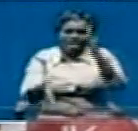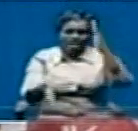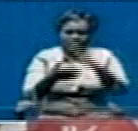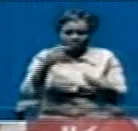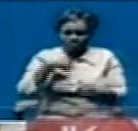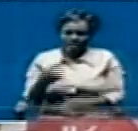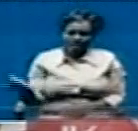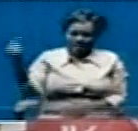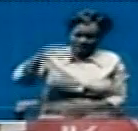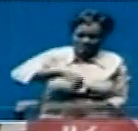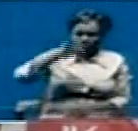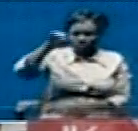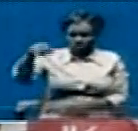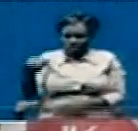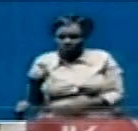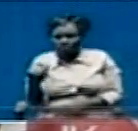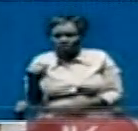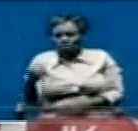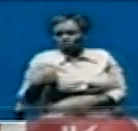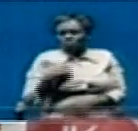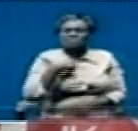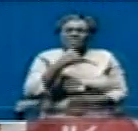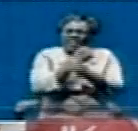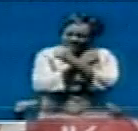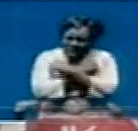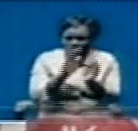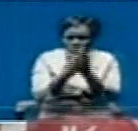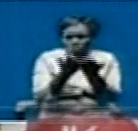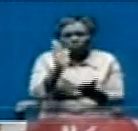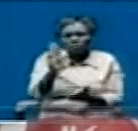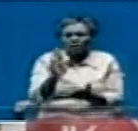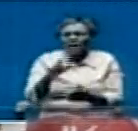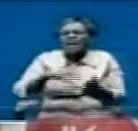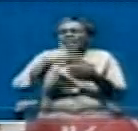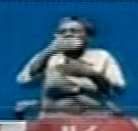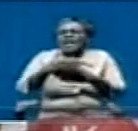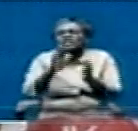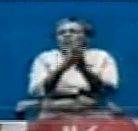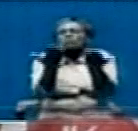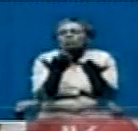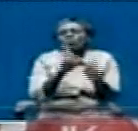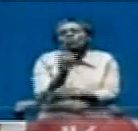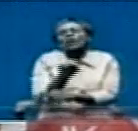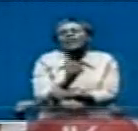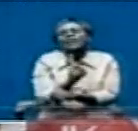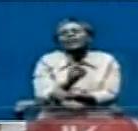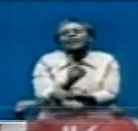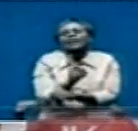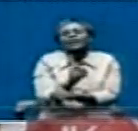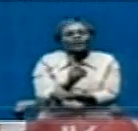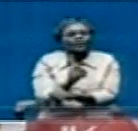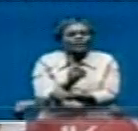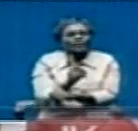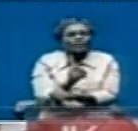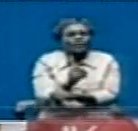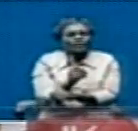meet you, Jeff. You wrote a book. I love your book. But I'm thinking, what about the next one that's not released yet? No, there's no sequel. Or the other five. Doc, there's no sequel.